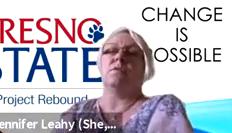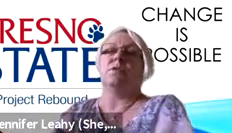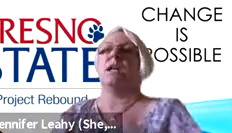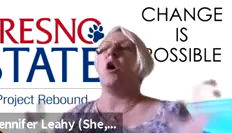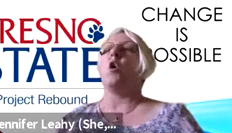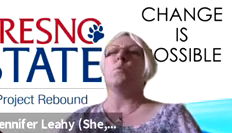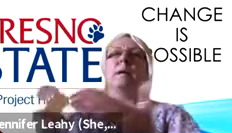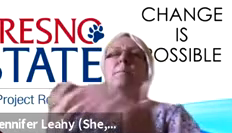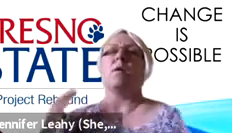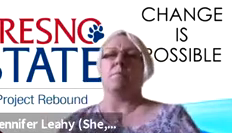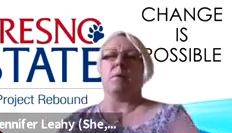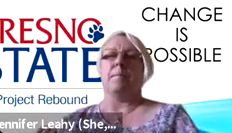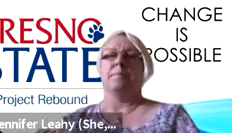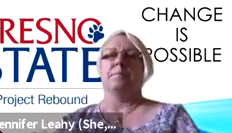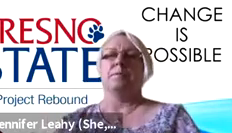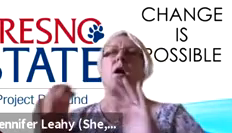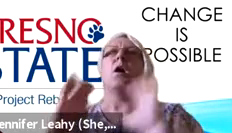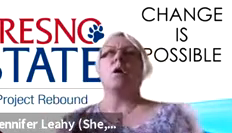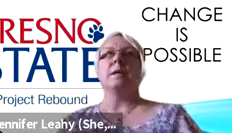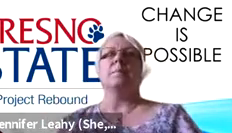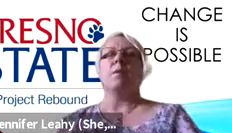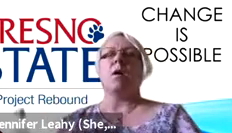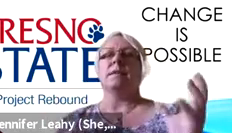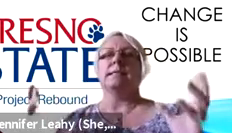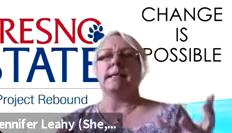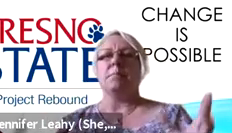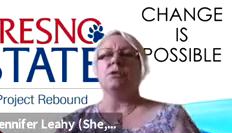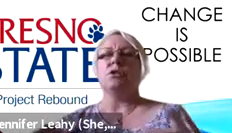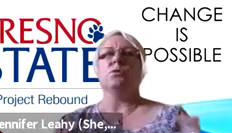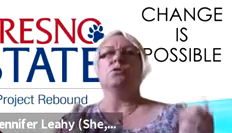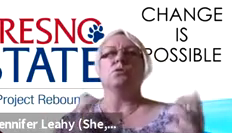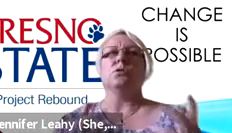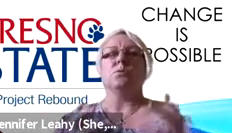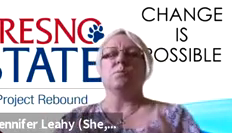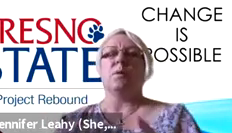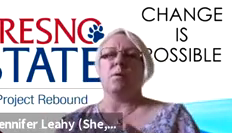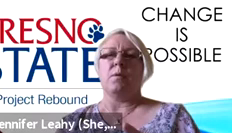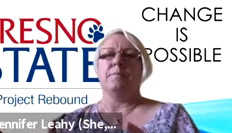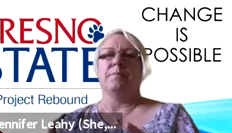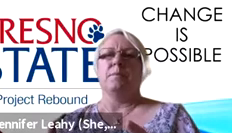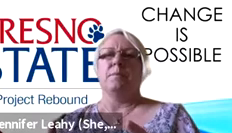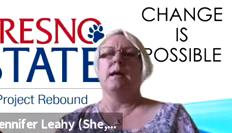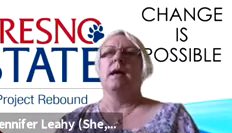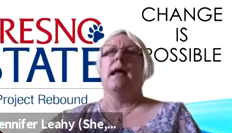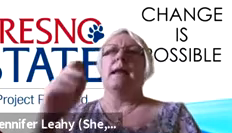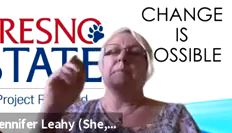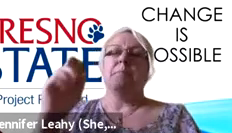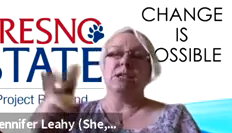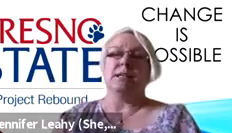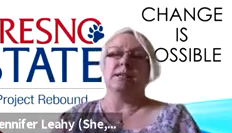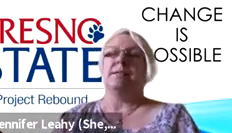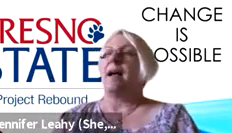this university already part of a program, already part of an established student support program, right?